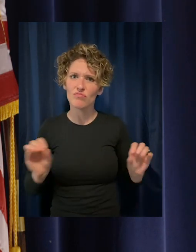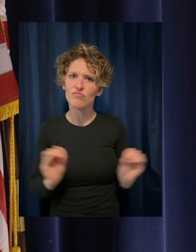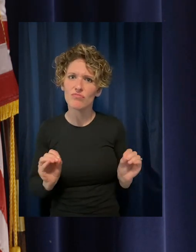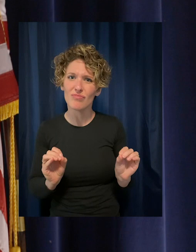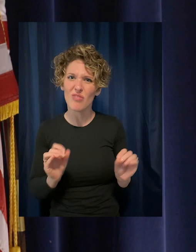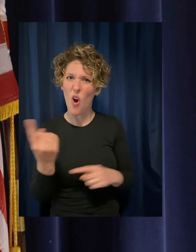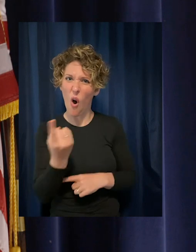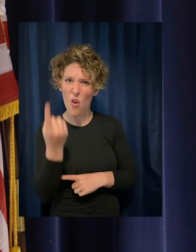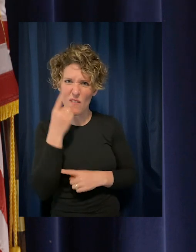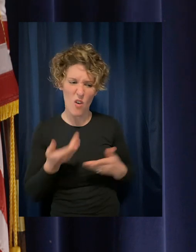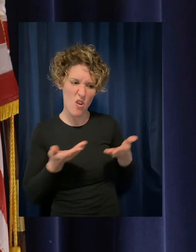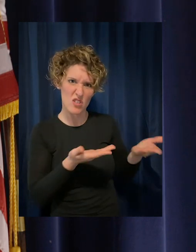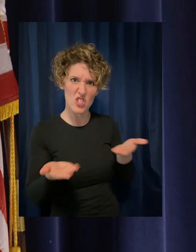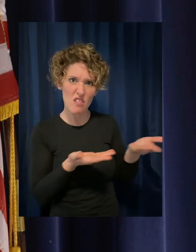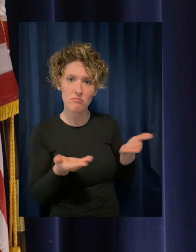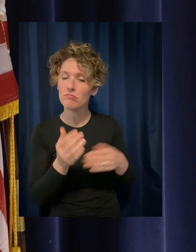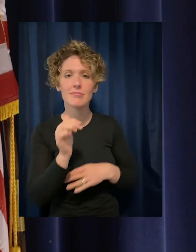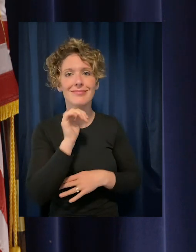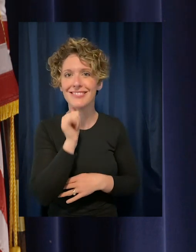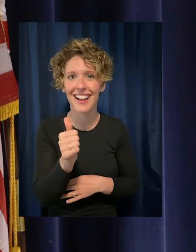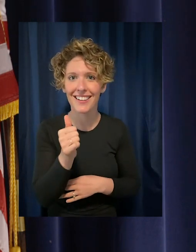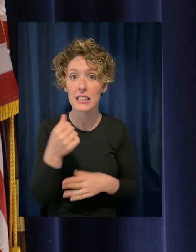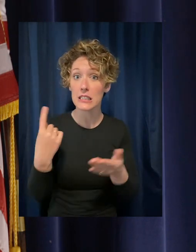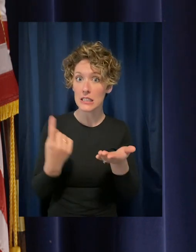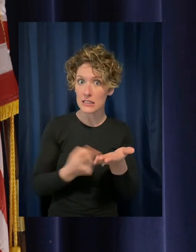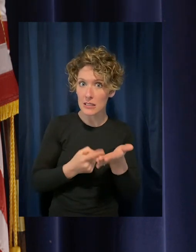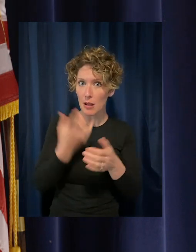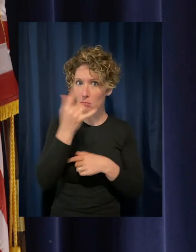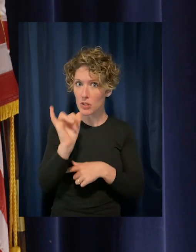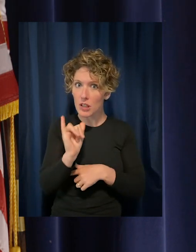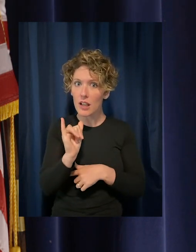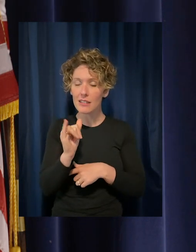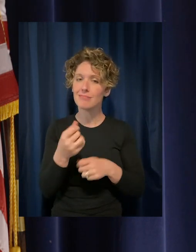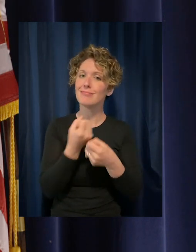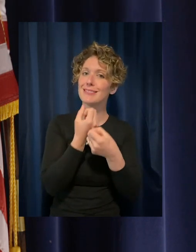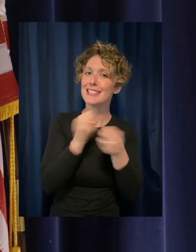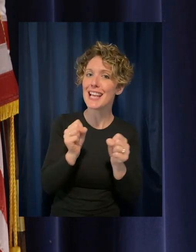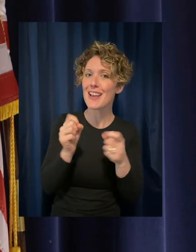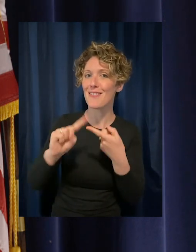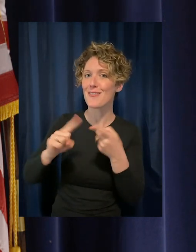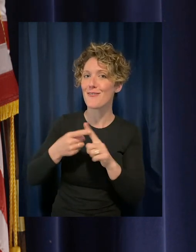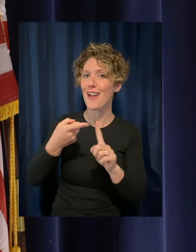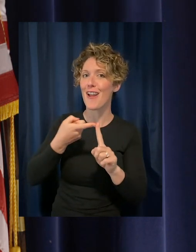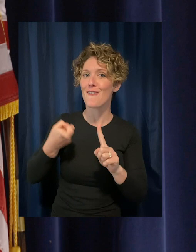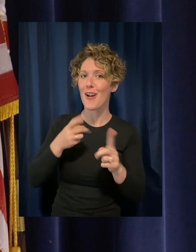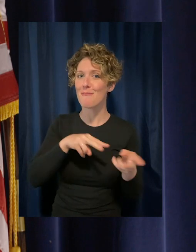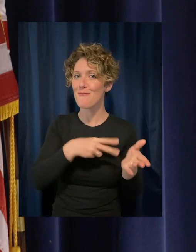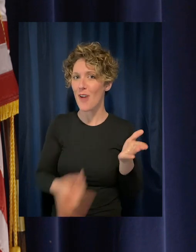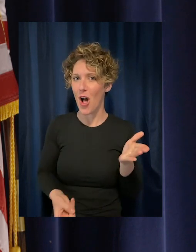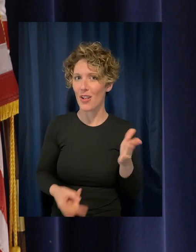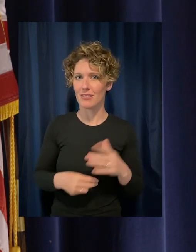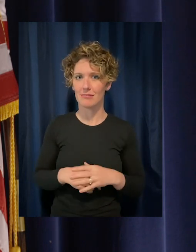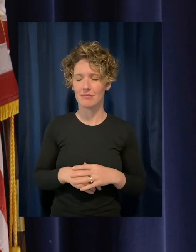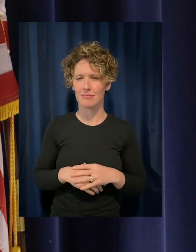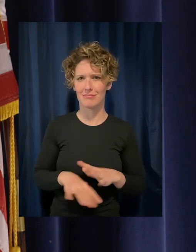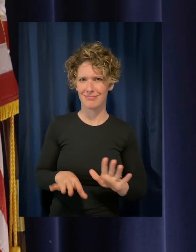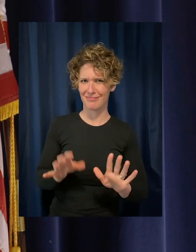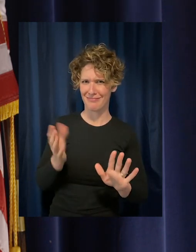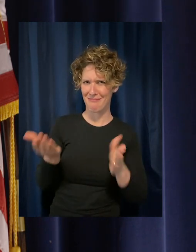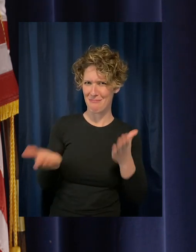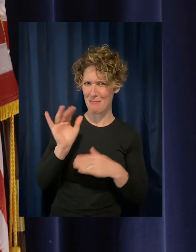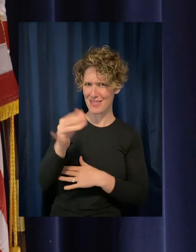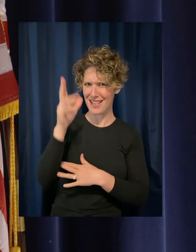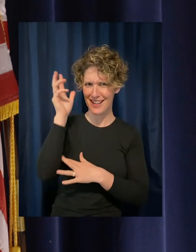from a harrowing fall. To most, that statement might seem vague, but to anyone who is a part of Mr. O'Connor's middle